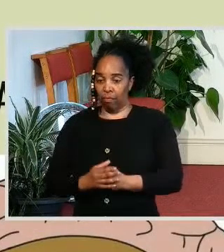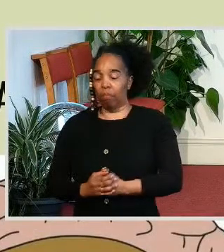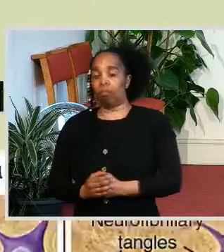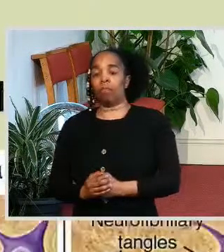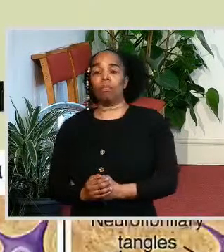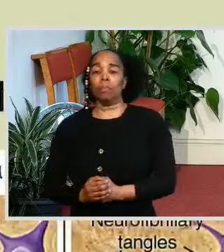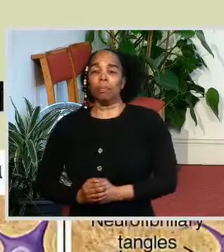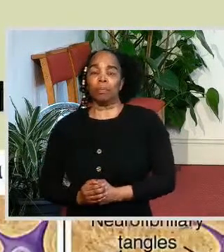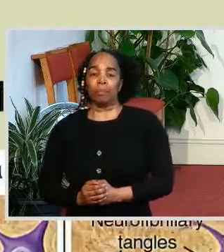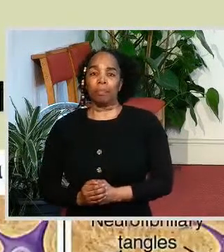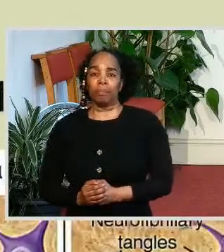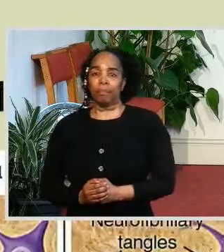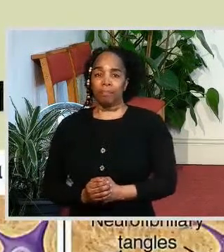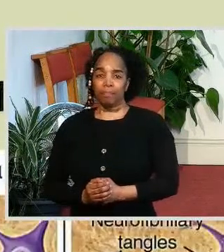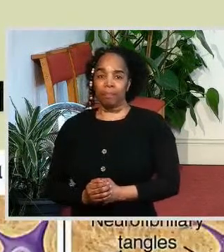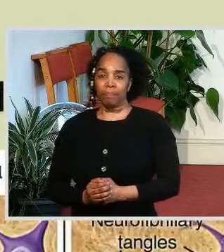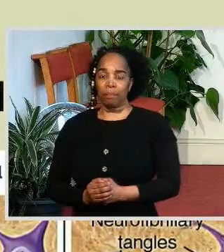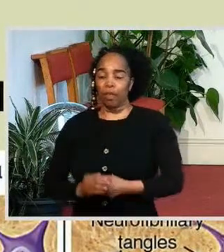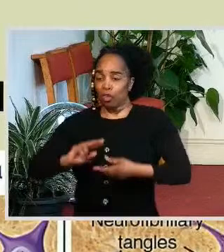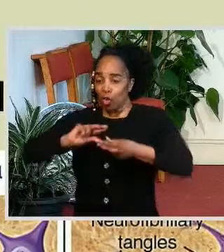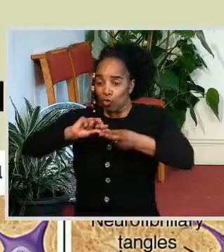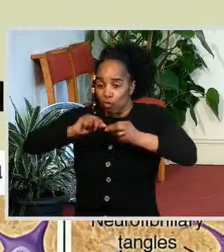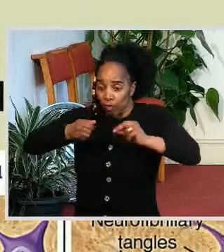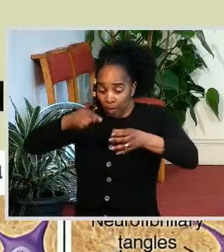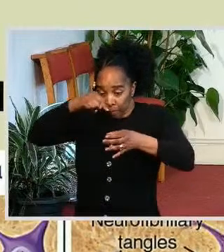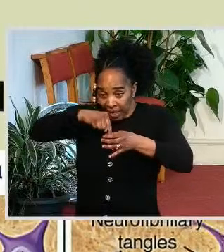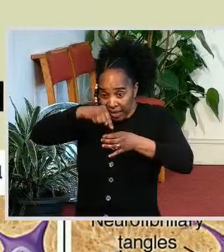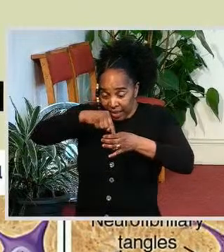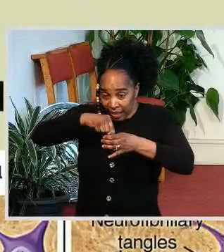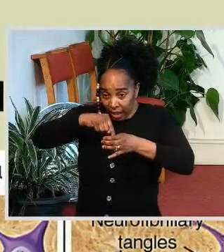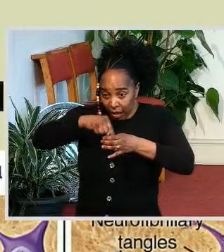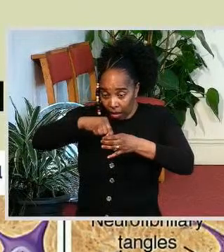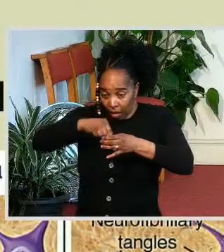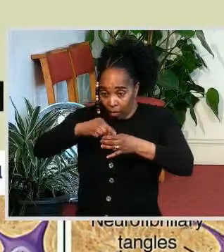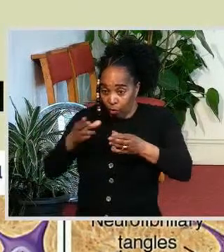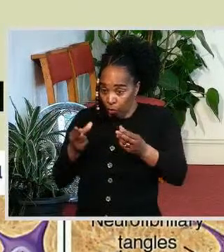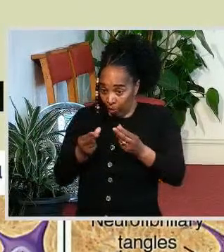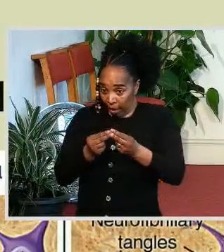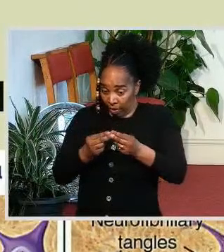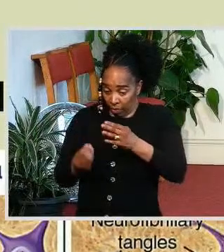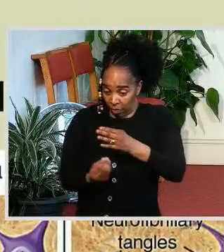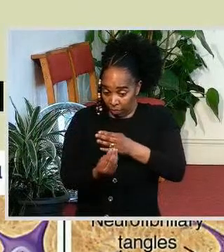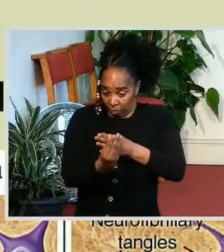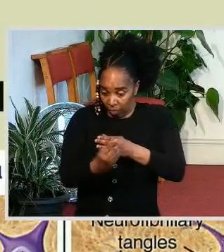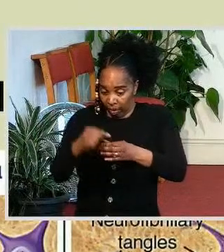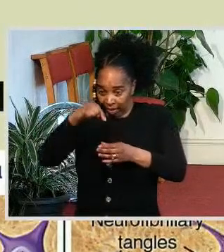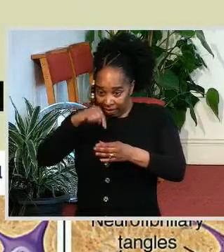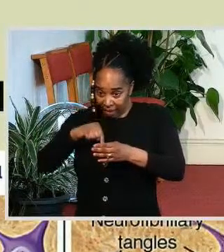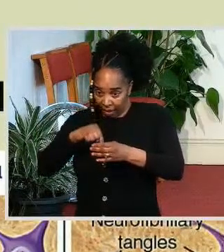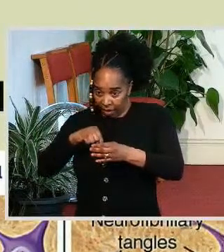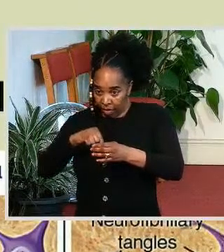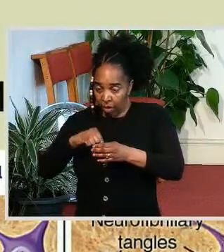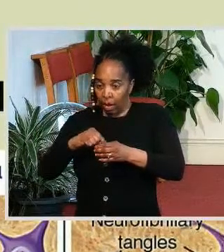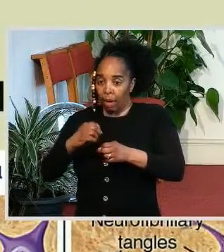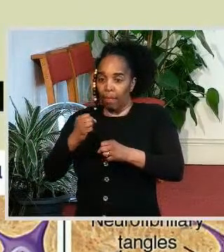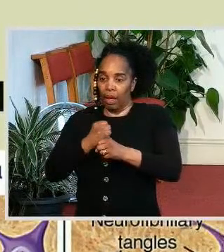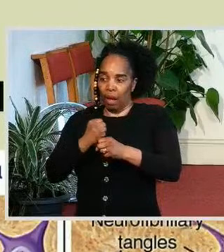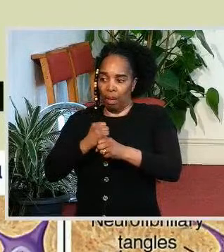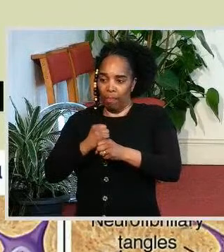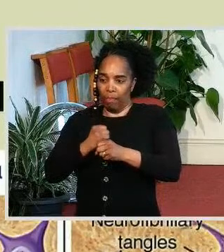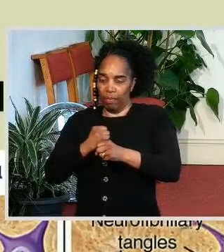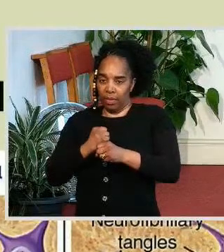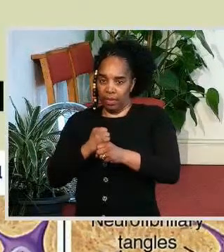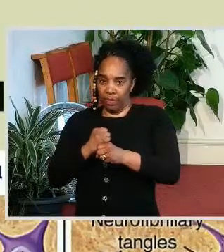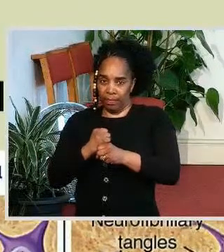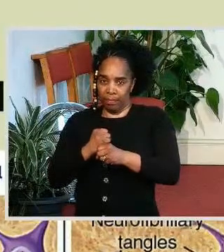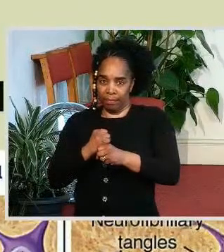What happens, I'll just go back to that. So these neurofibrillary tangles and the amyloids together cause an inflammation. So